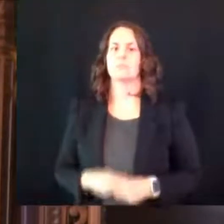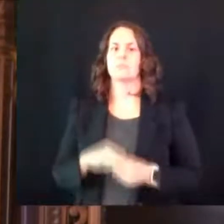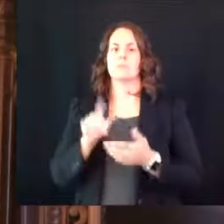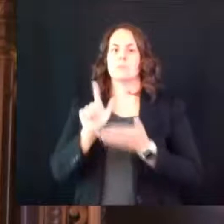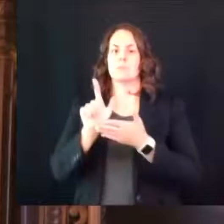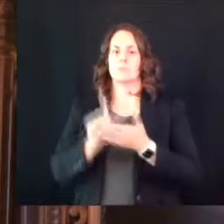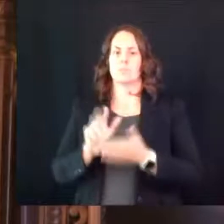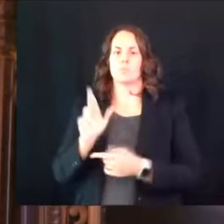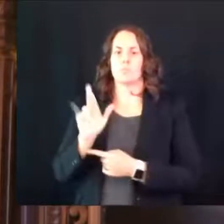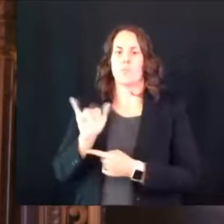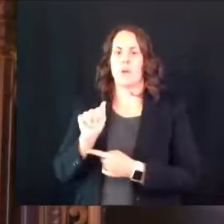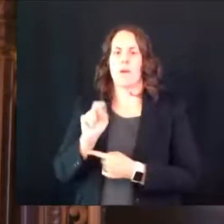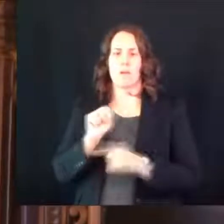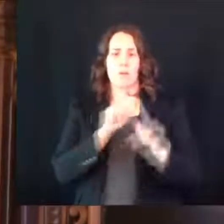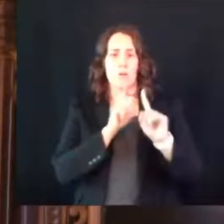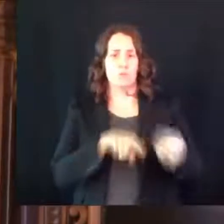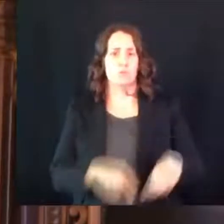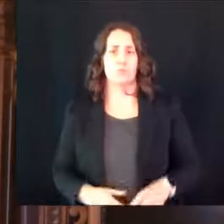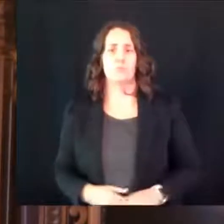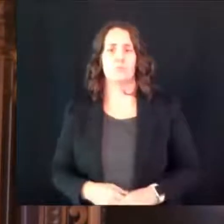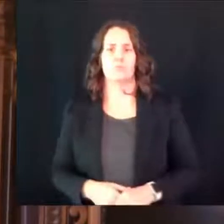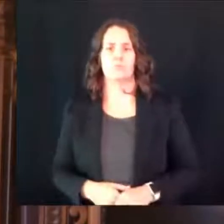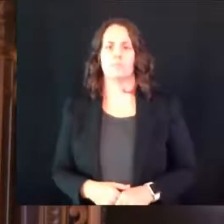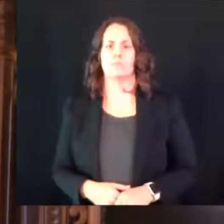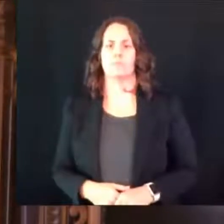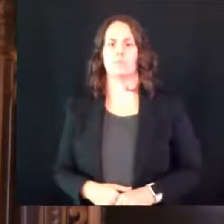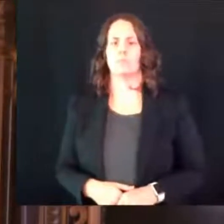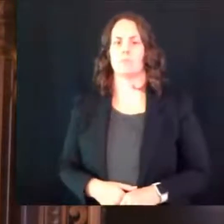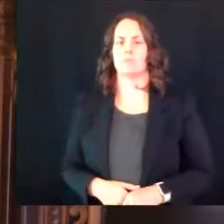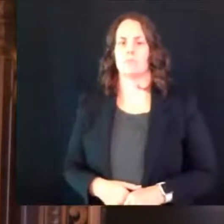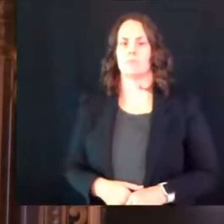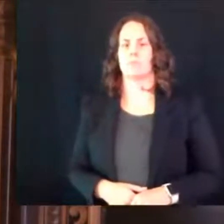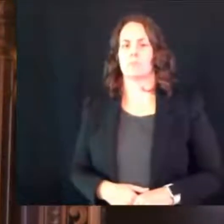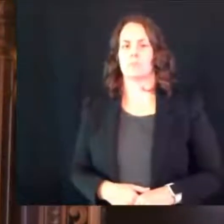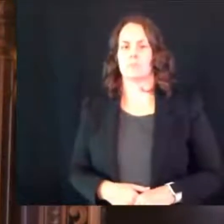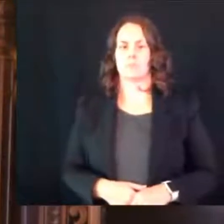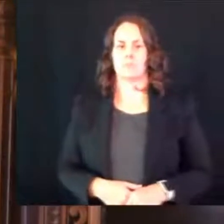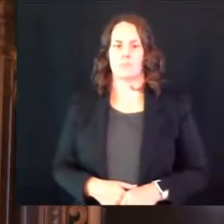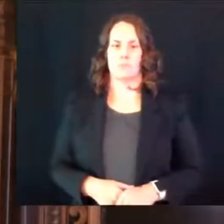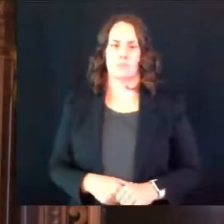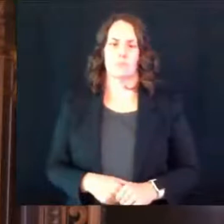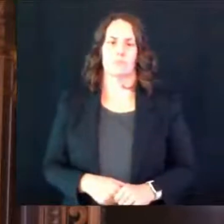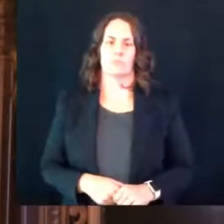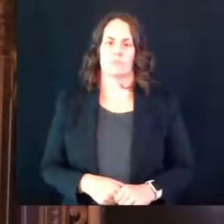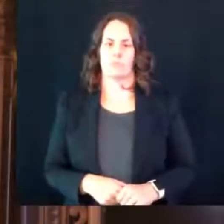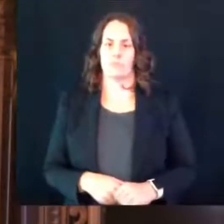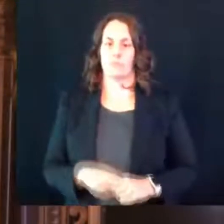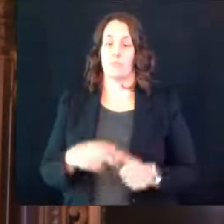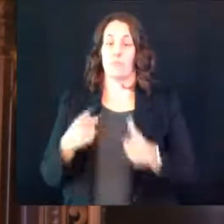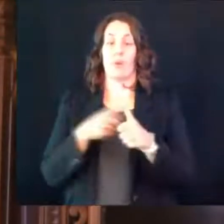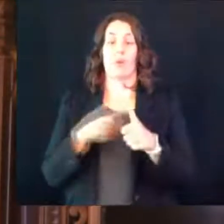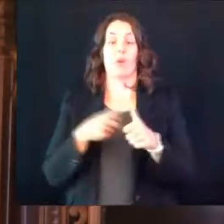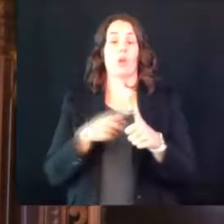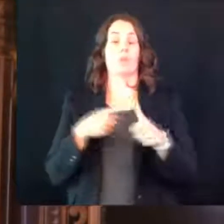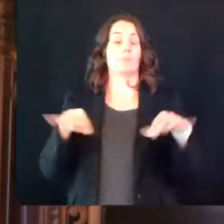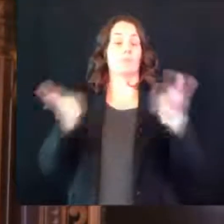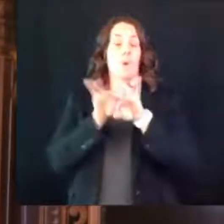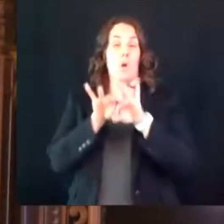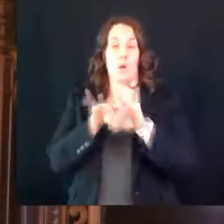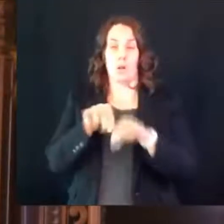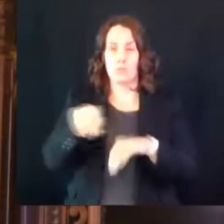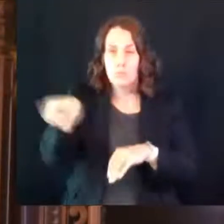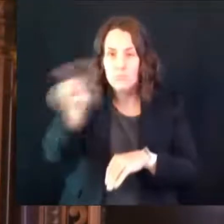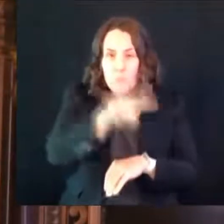large gatherings. If they're hosting an event, to avoid doing so. That's the best thing that people can do in order to slow the spread of